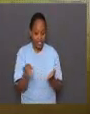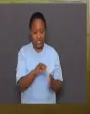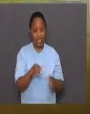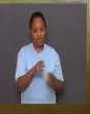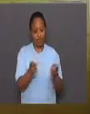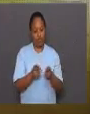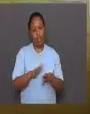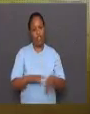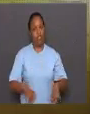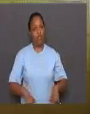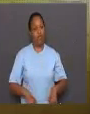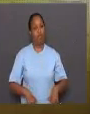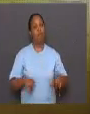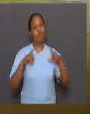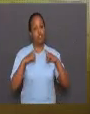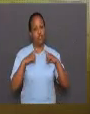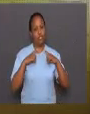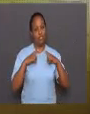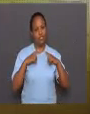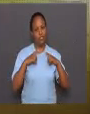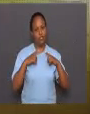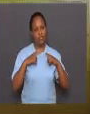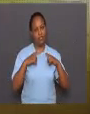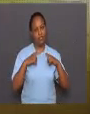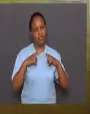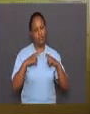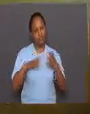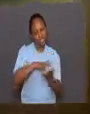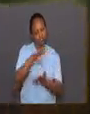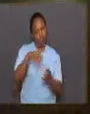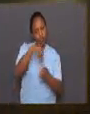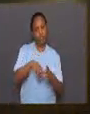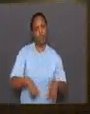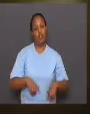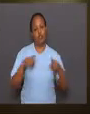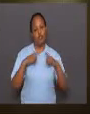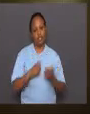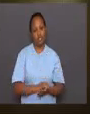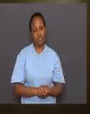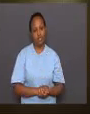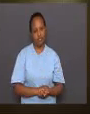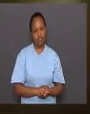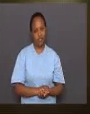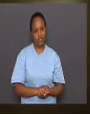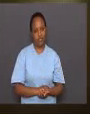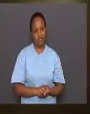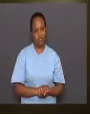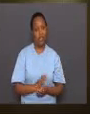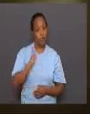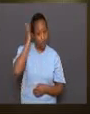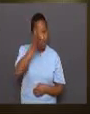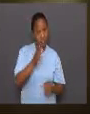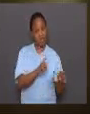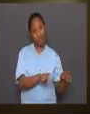when society is in a state of disorder. As for the future, you